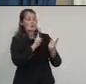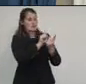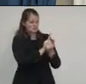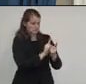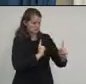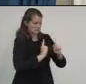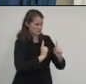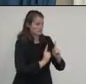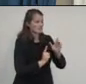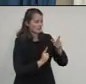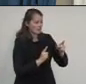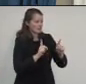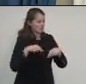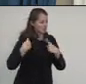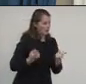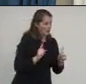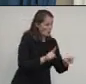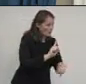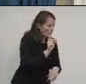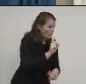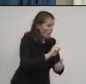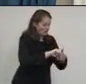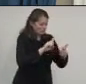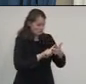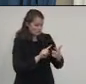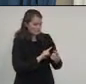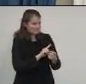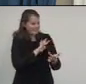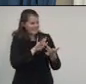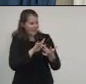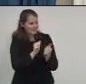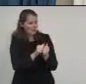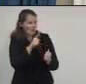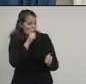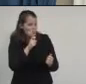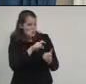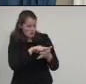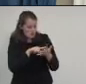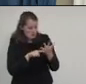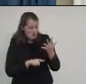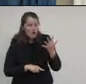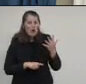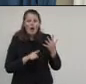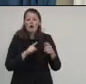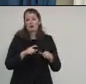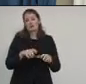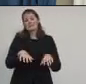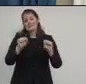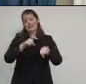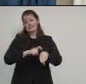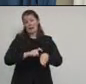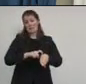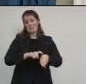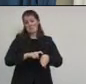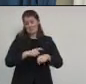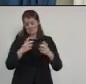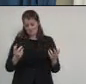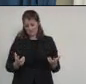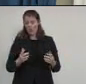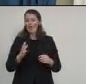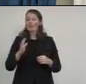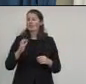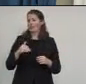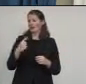has been clean. I know that the resort operators have made that a primary focus of theirs as they've talked about their